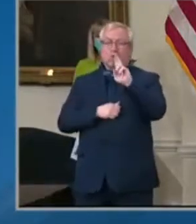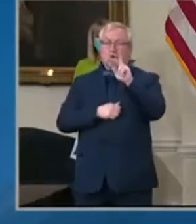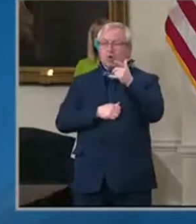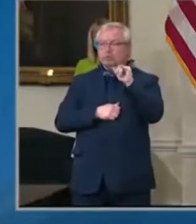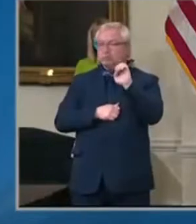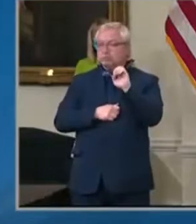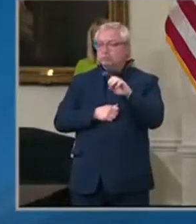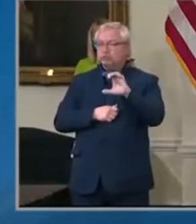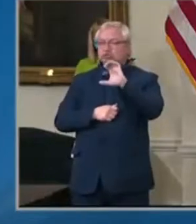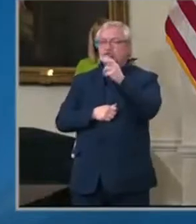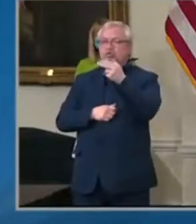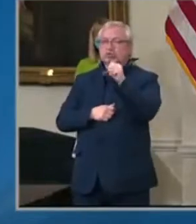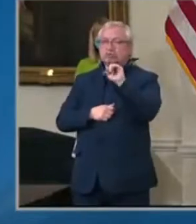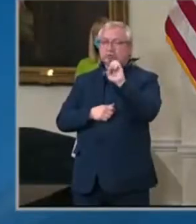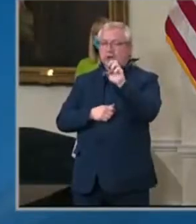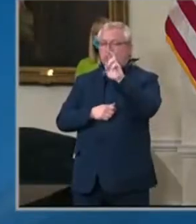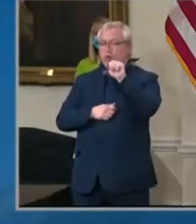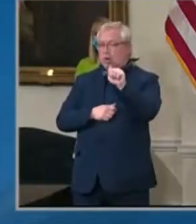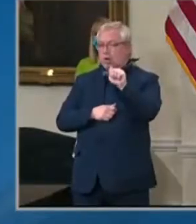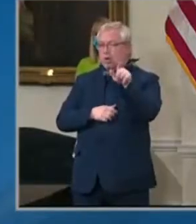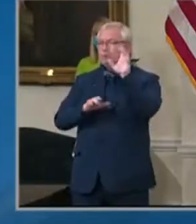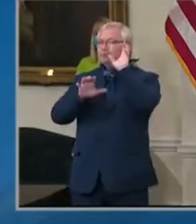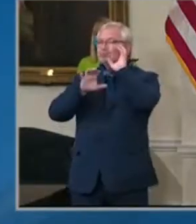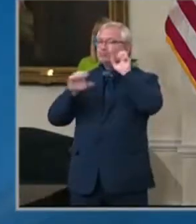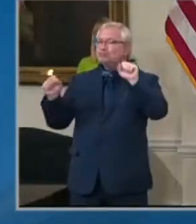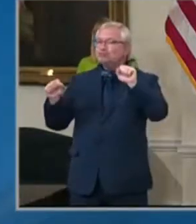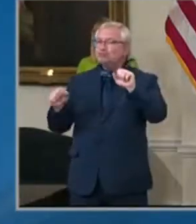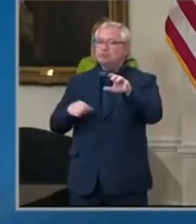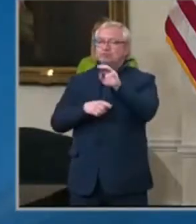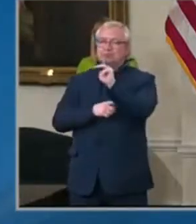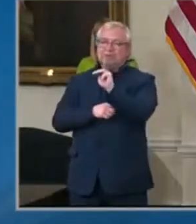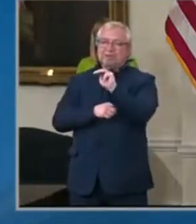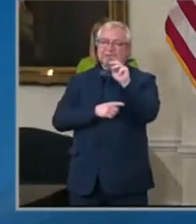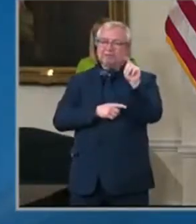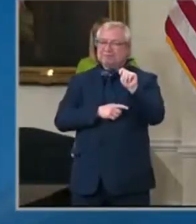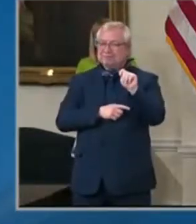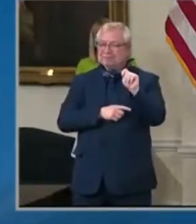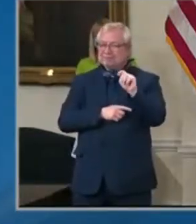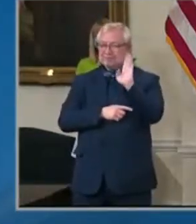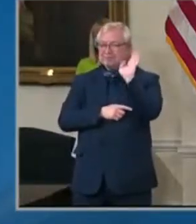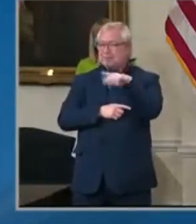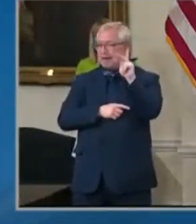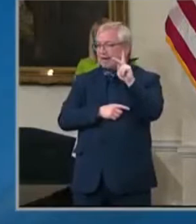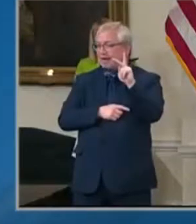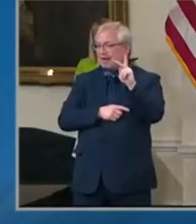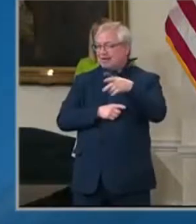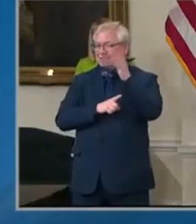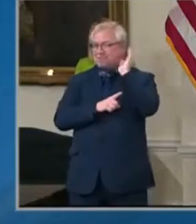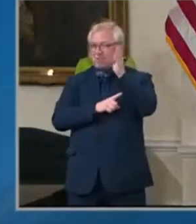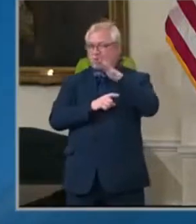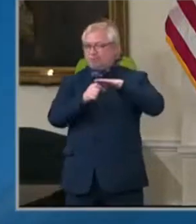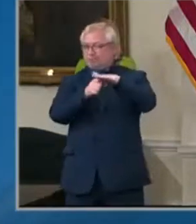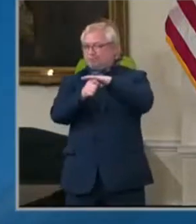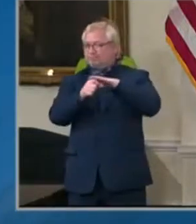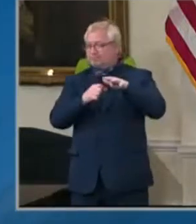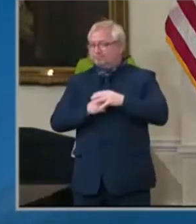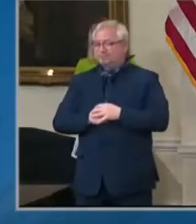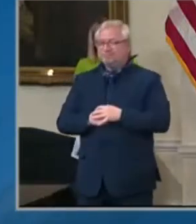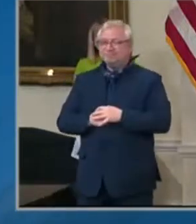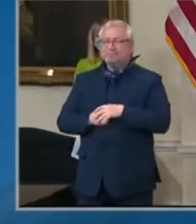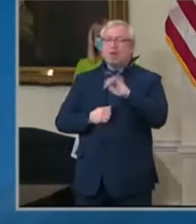Bank's Baltimore and Chesapeake regions, and a board member of the Economic Alliance of Greater